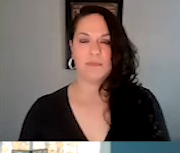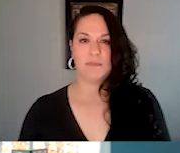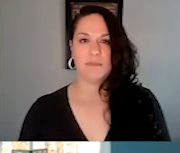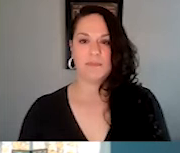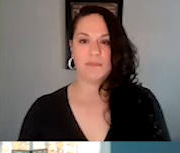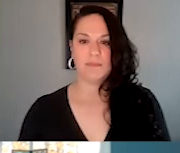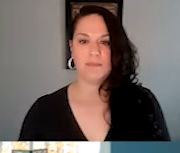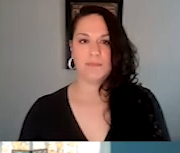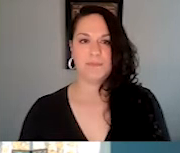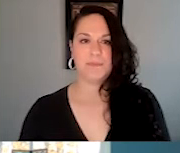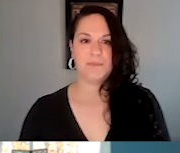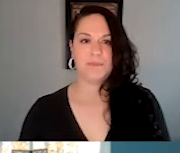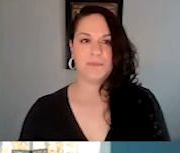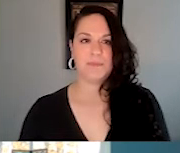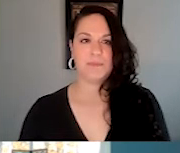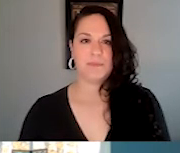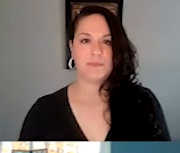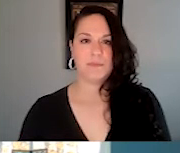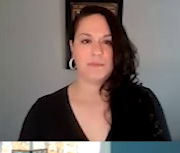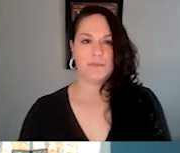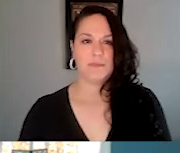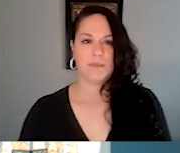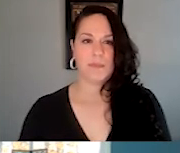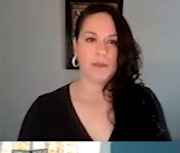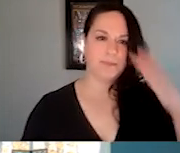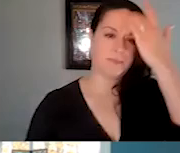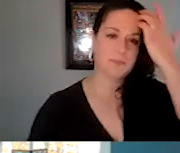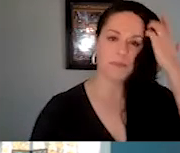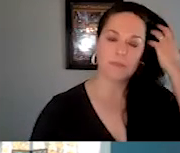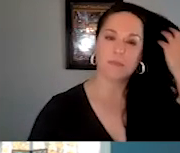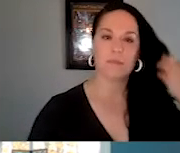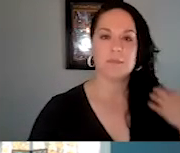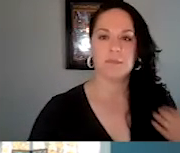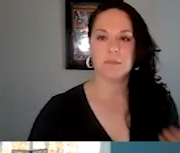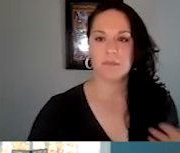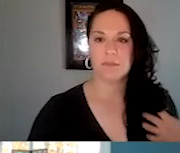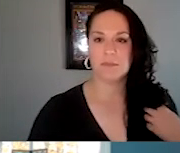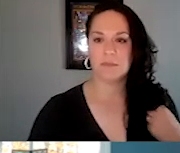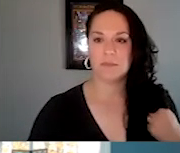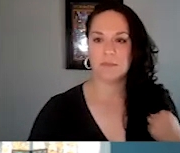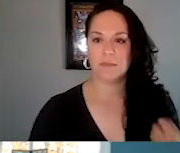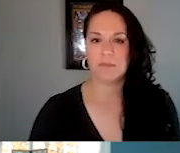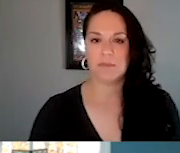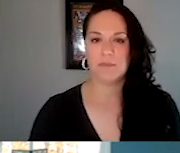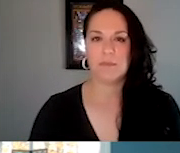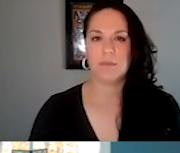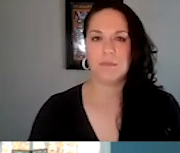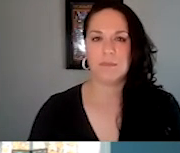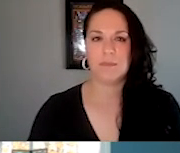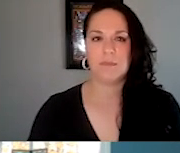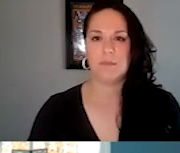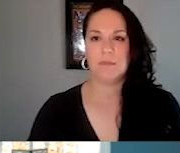carting, because it's not regulated. There's no age limit on a lot of this stuff, getting your youth involved and figuring out